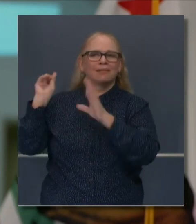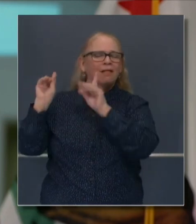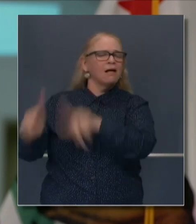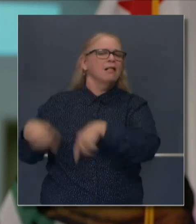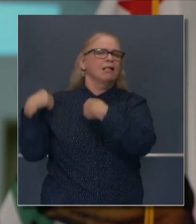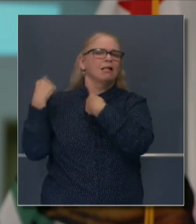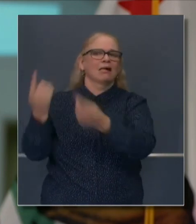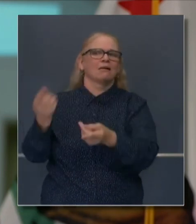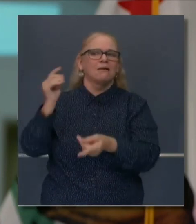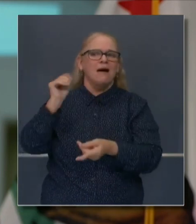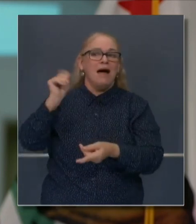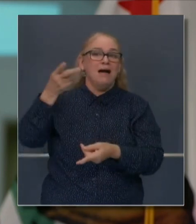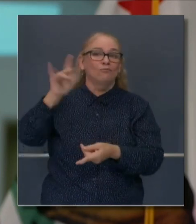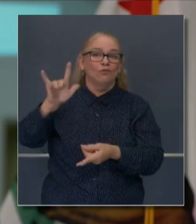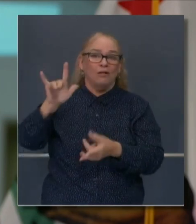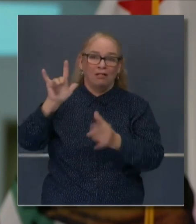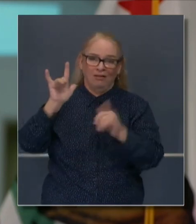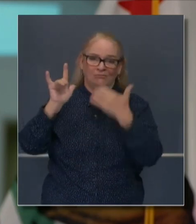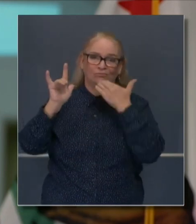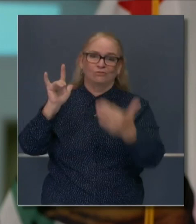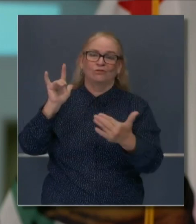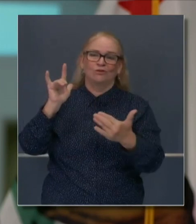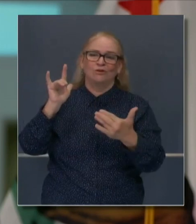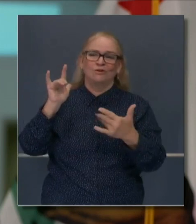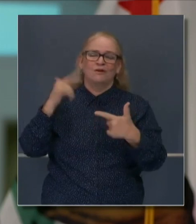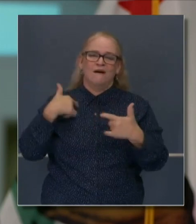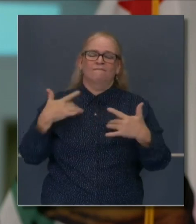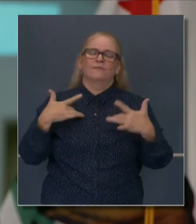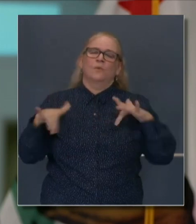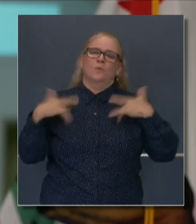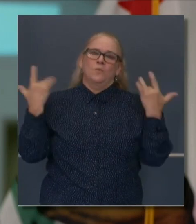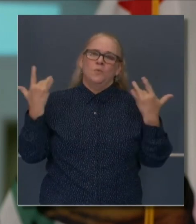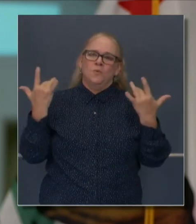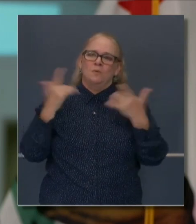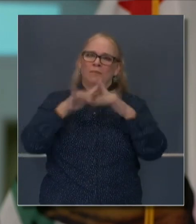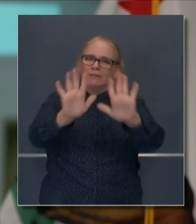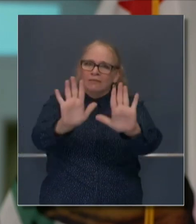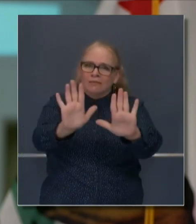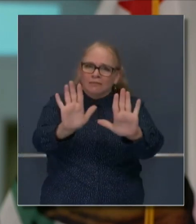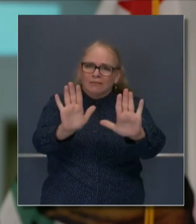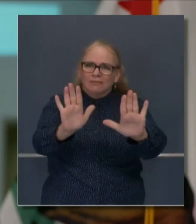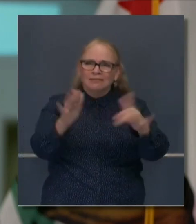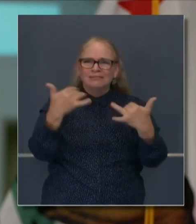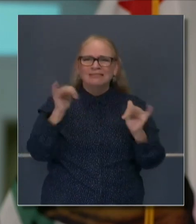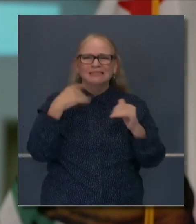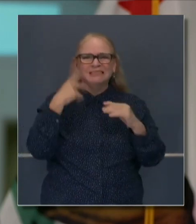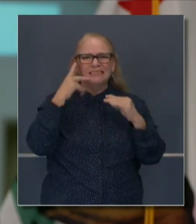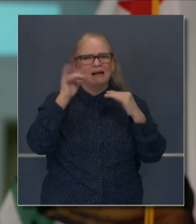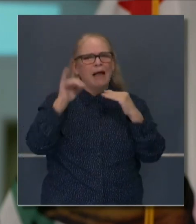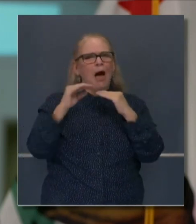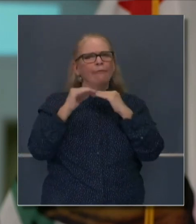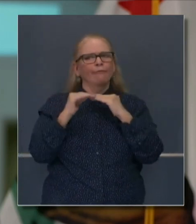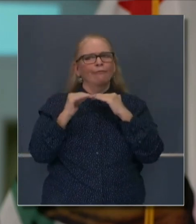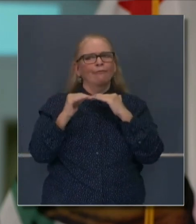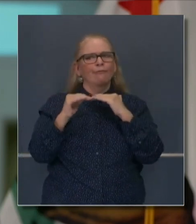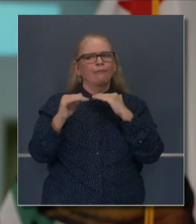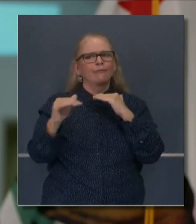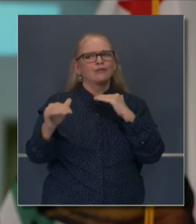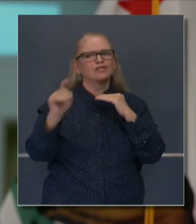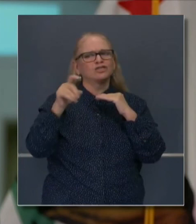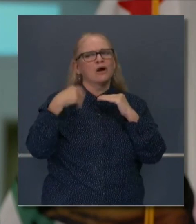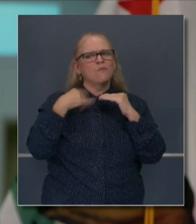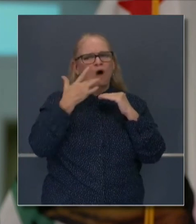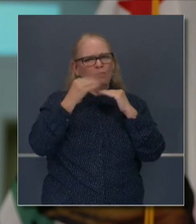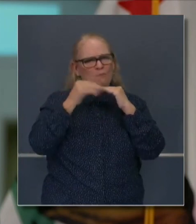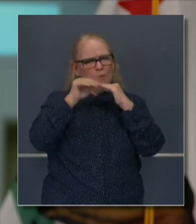since April. That's very encouraging, but again, we're seeing a plateauing of the rate of decline, and